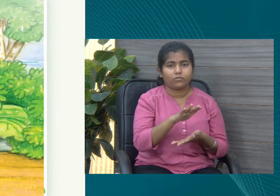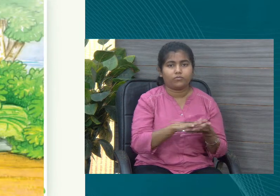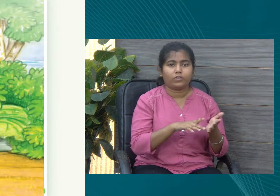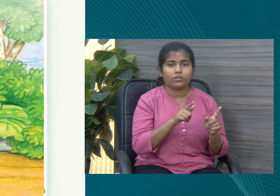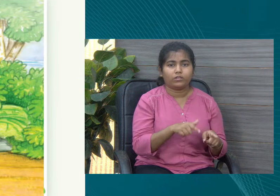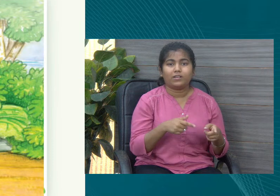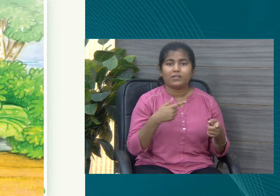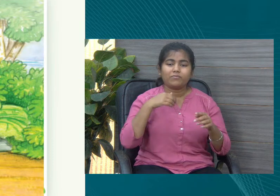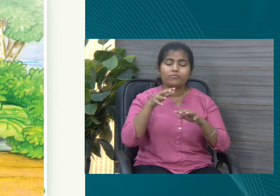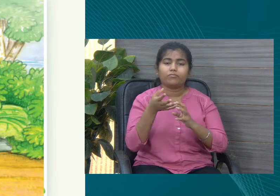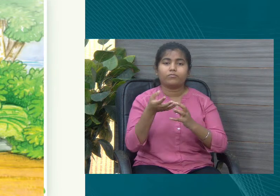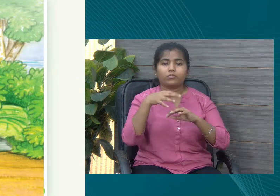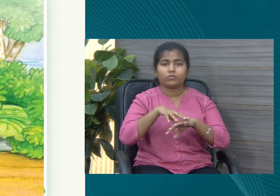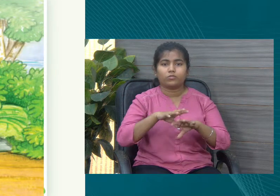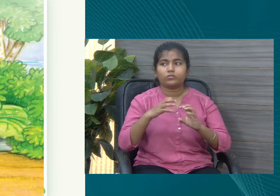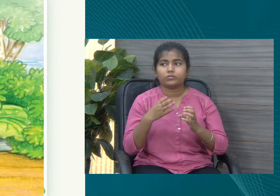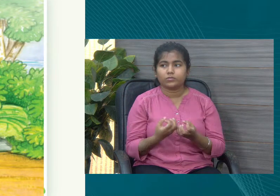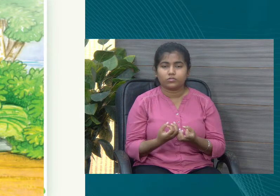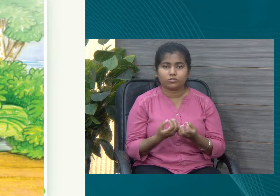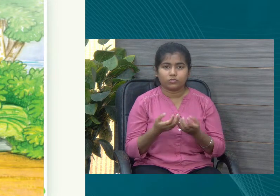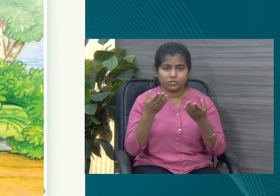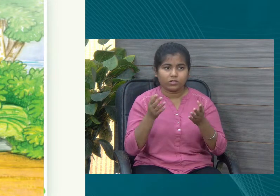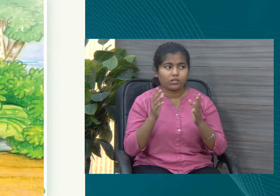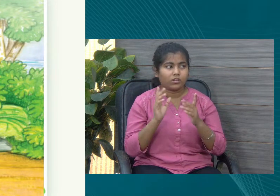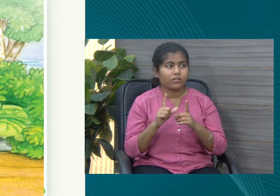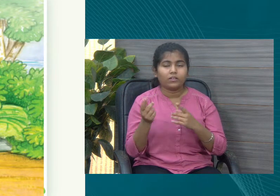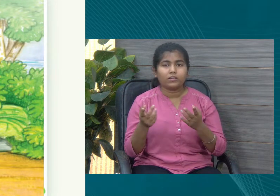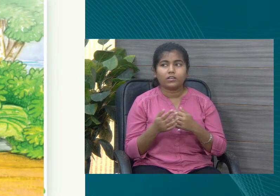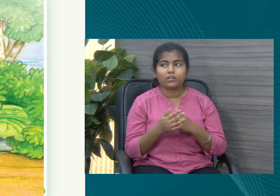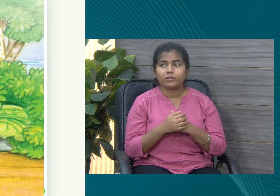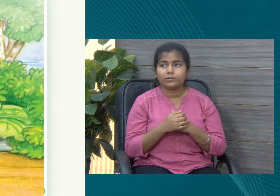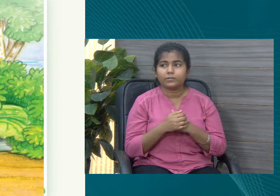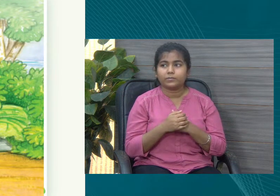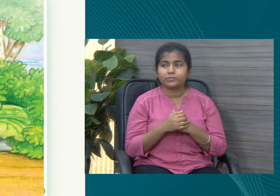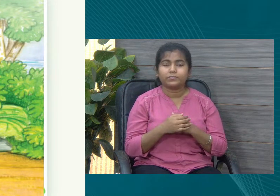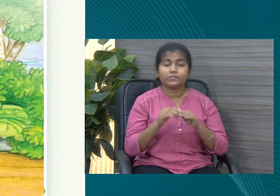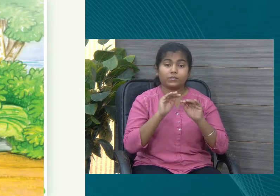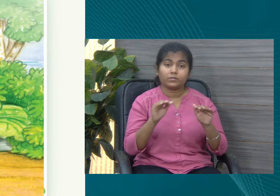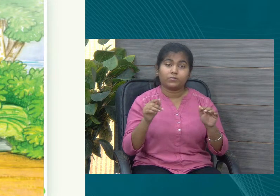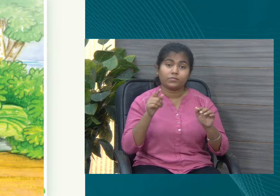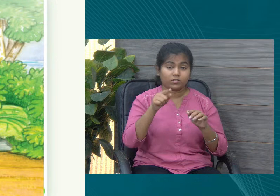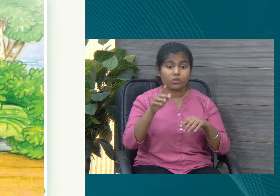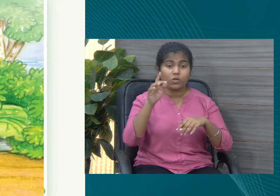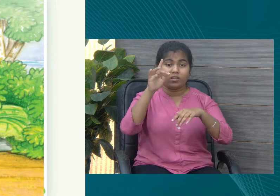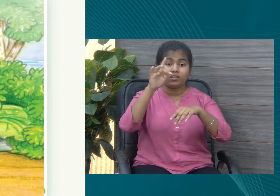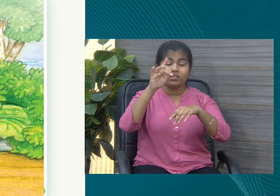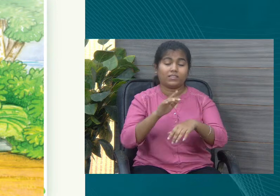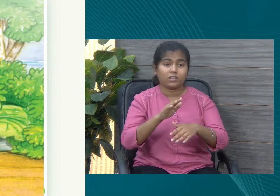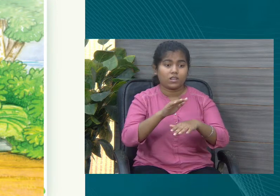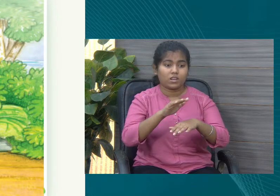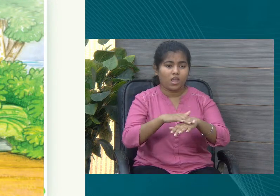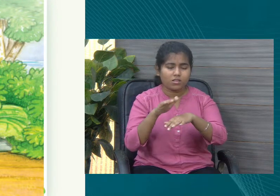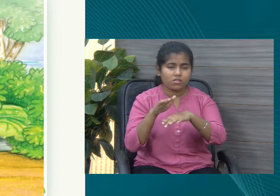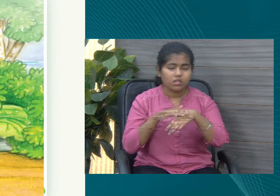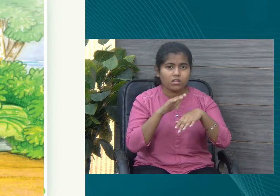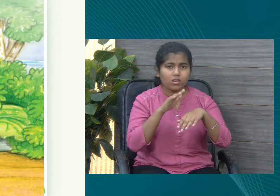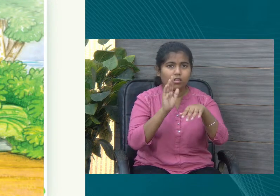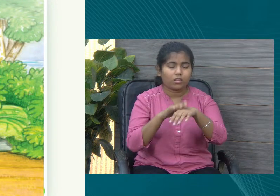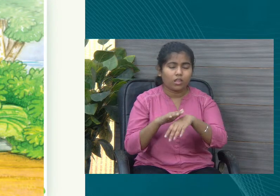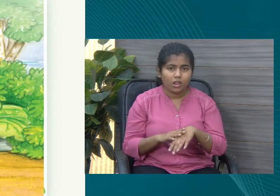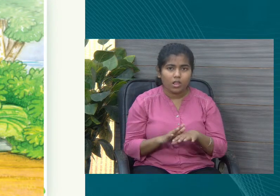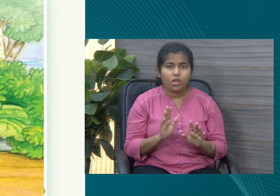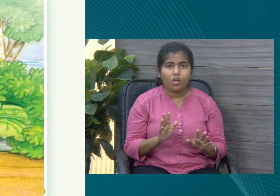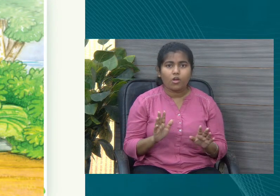puppet. They can touch it and they can feel it, that how Robinson was